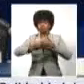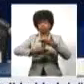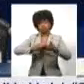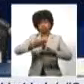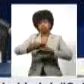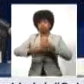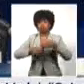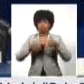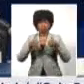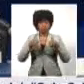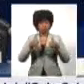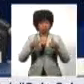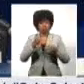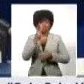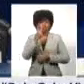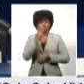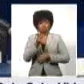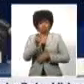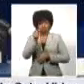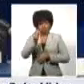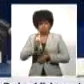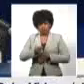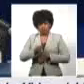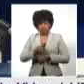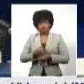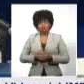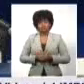the world is still reporting